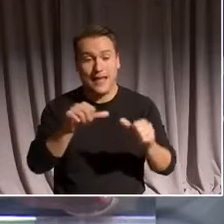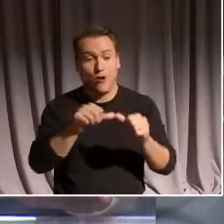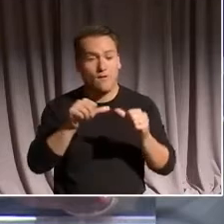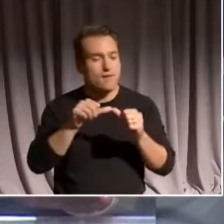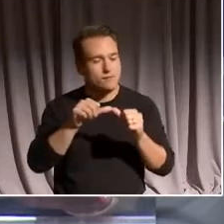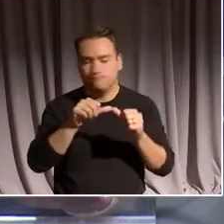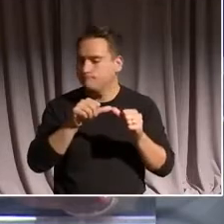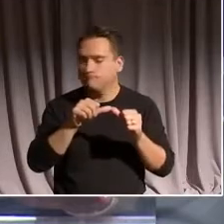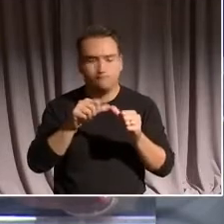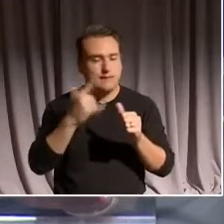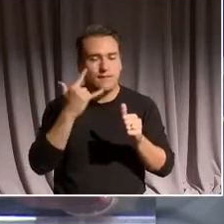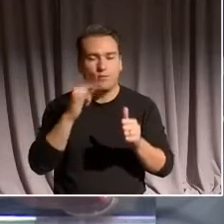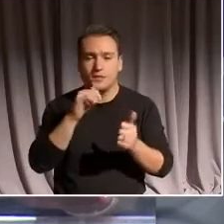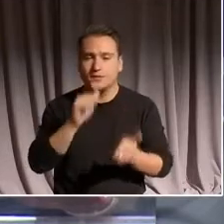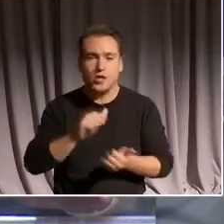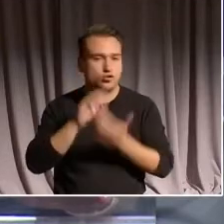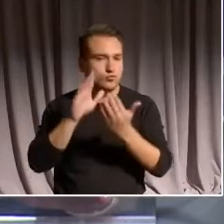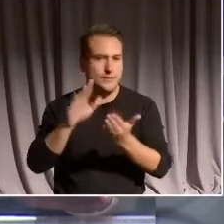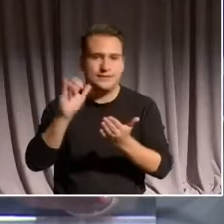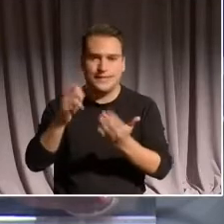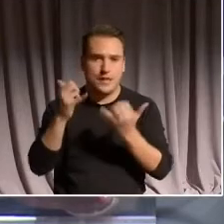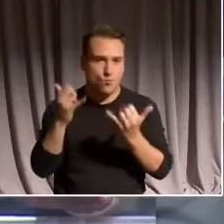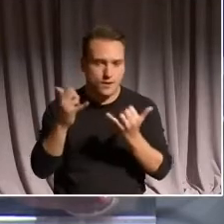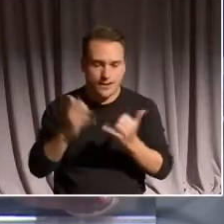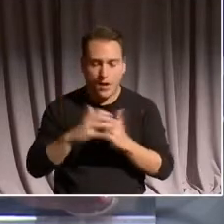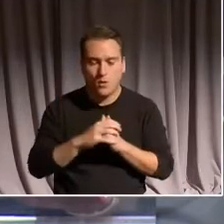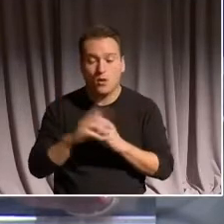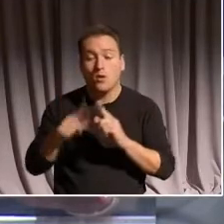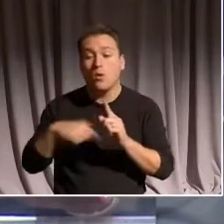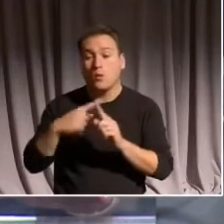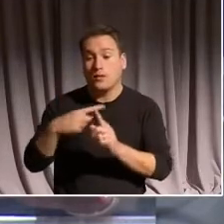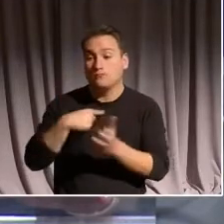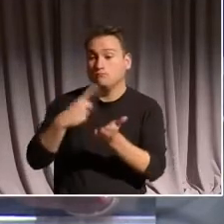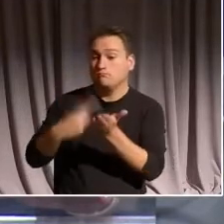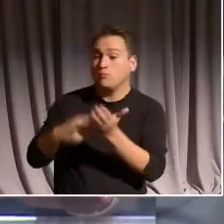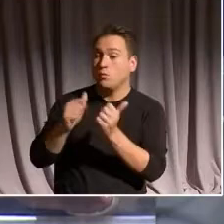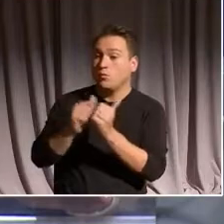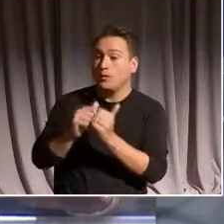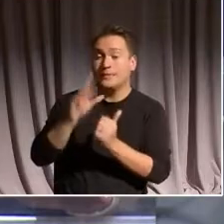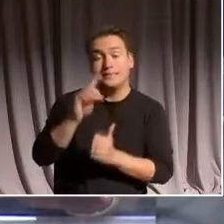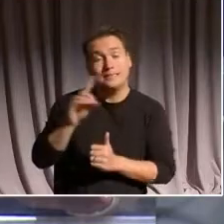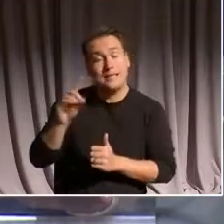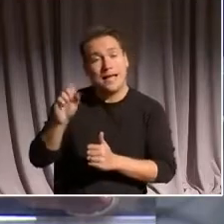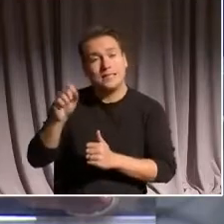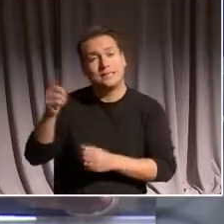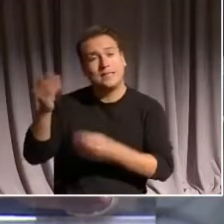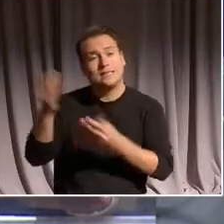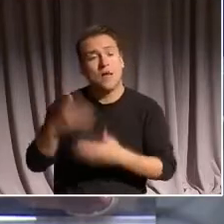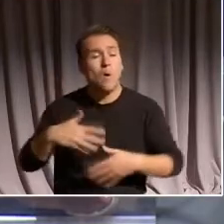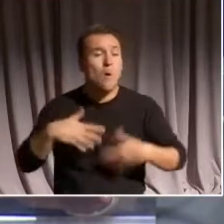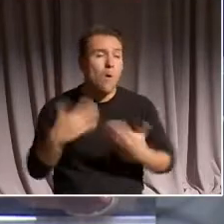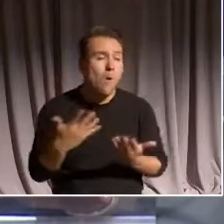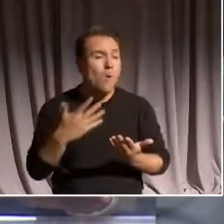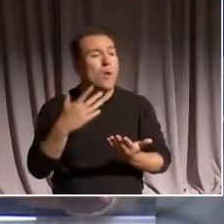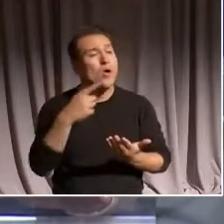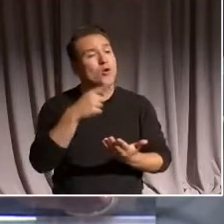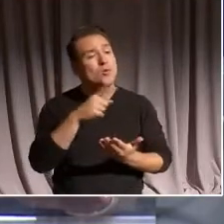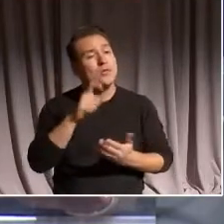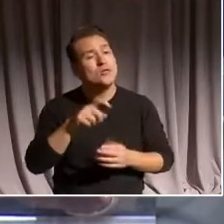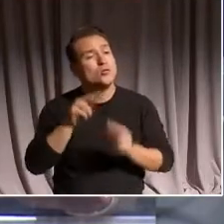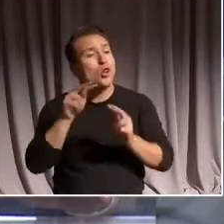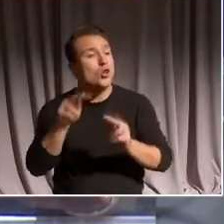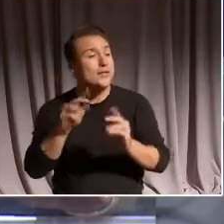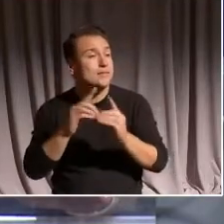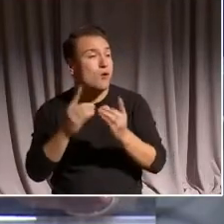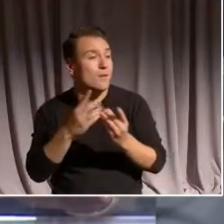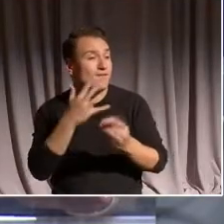being addressed in California right now. And when I talk to the Department of Developmental Services, they say, oh, well, you should go to the Department of